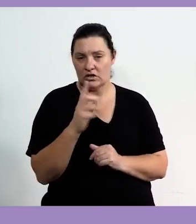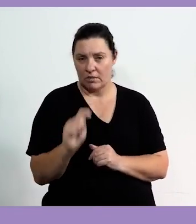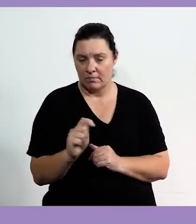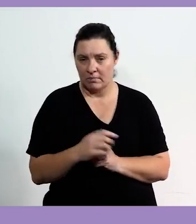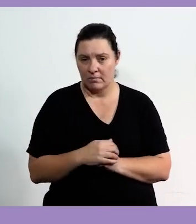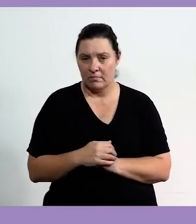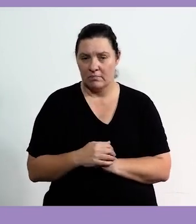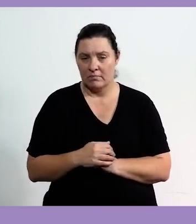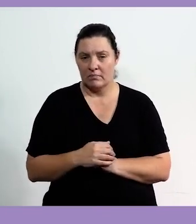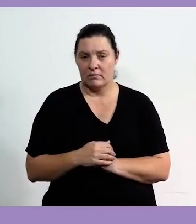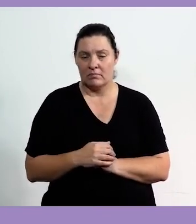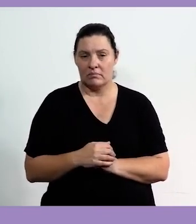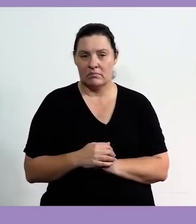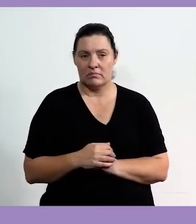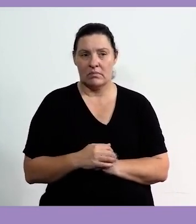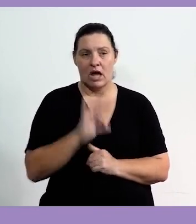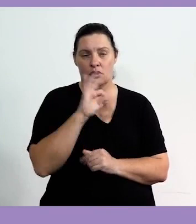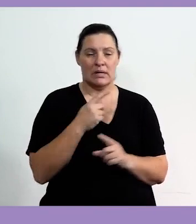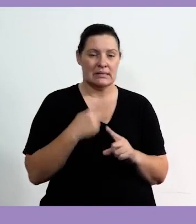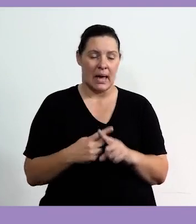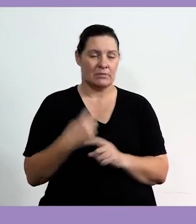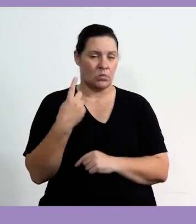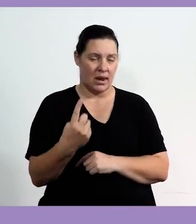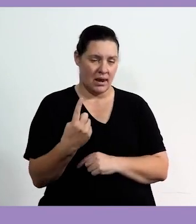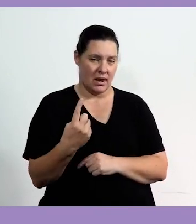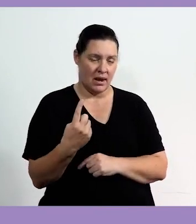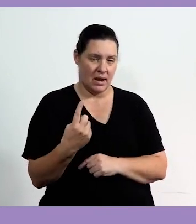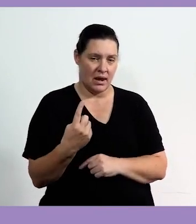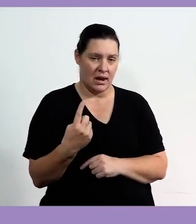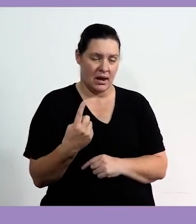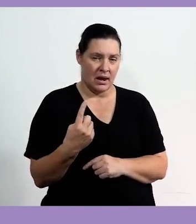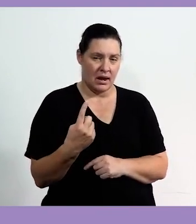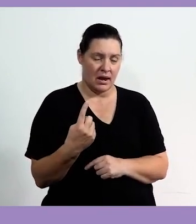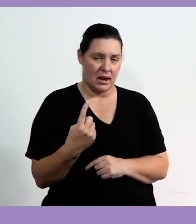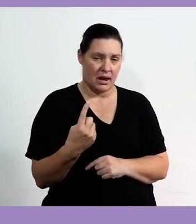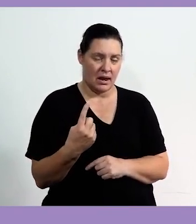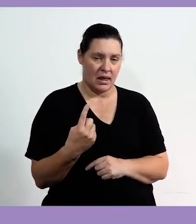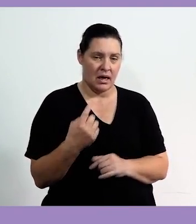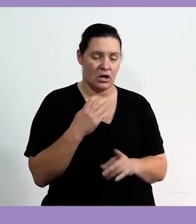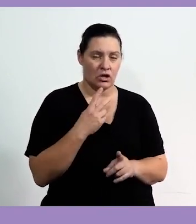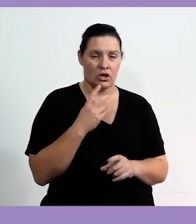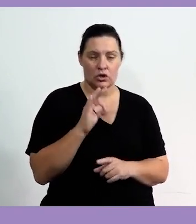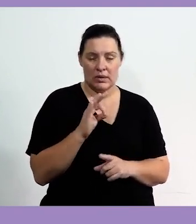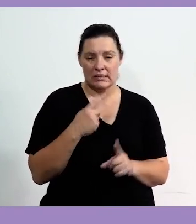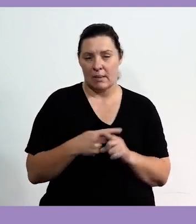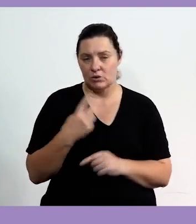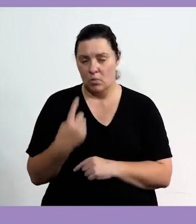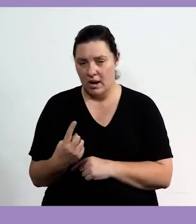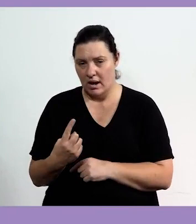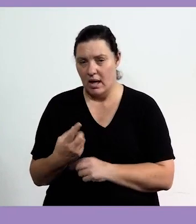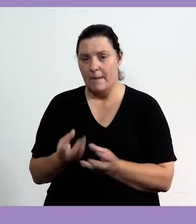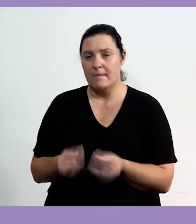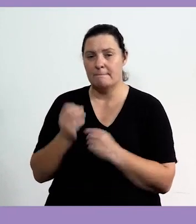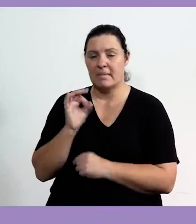at the first term, which is going to be 3 multiplied by 1. And then we know that 3 multiplied by